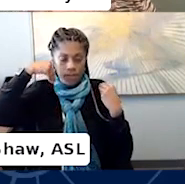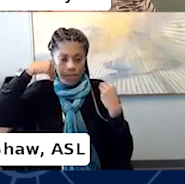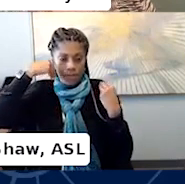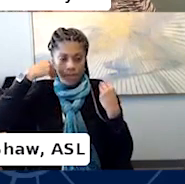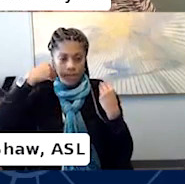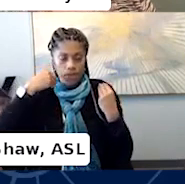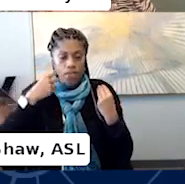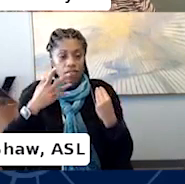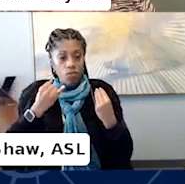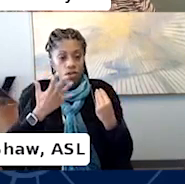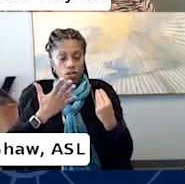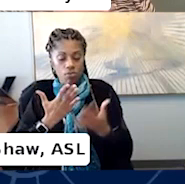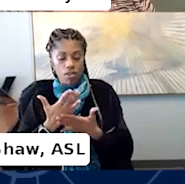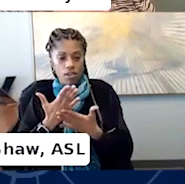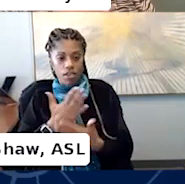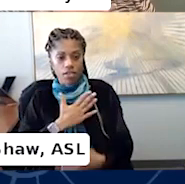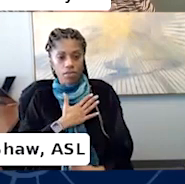your hand to your heart.